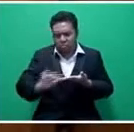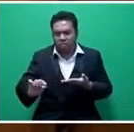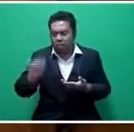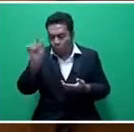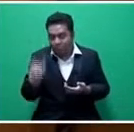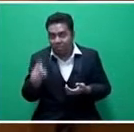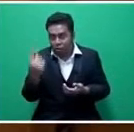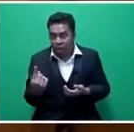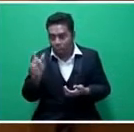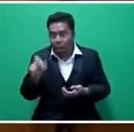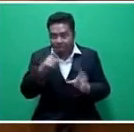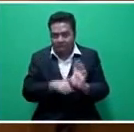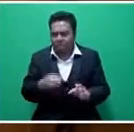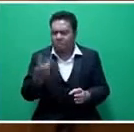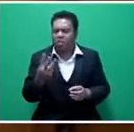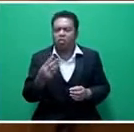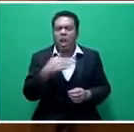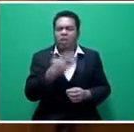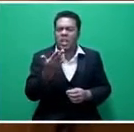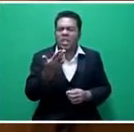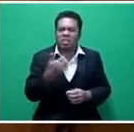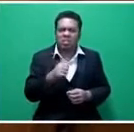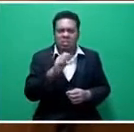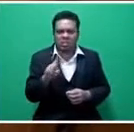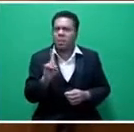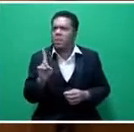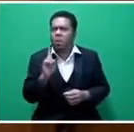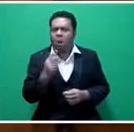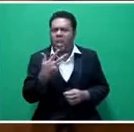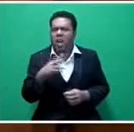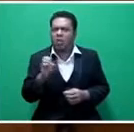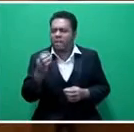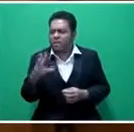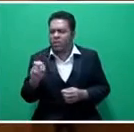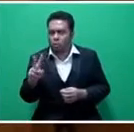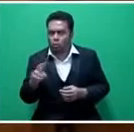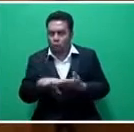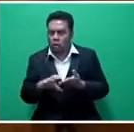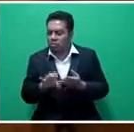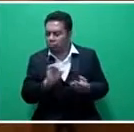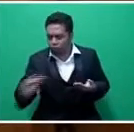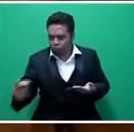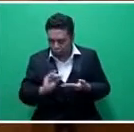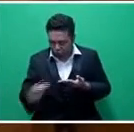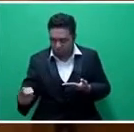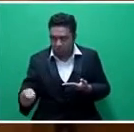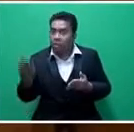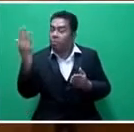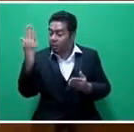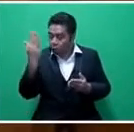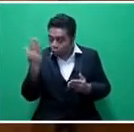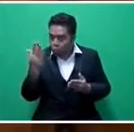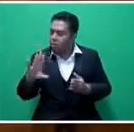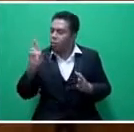year ranges from $367 to $852. Obviously, the schools have to give us an updated account